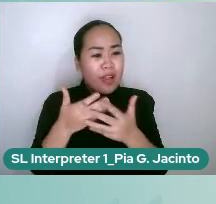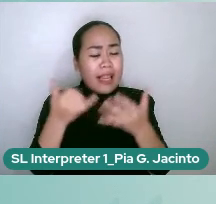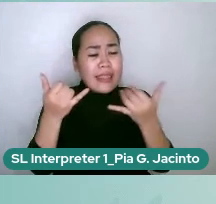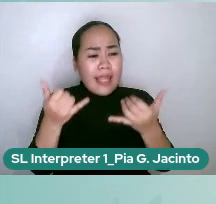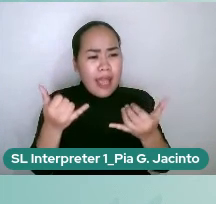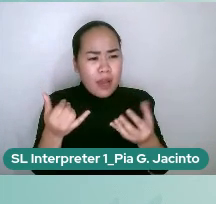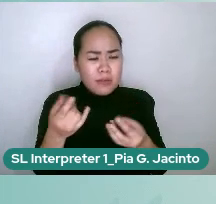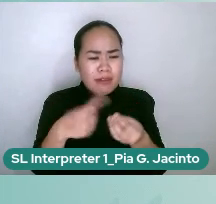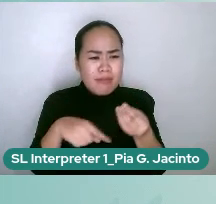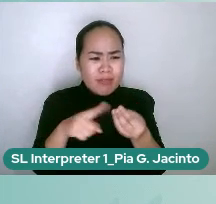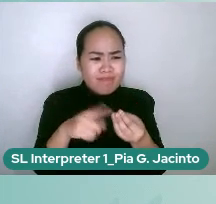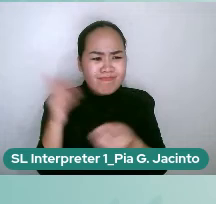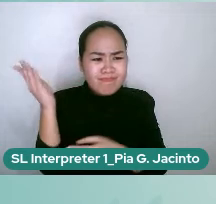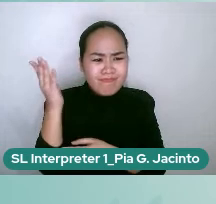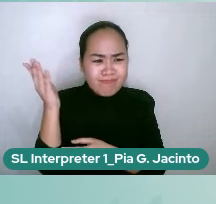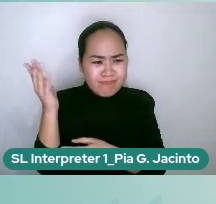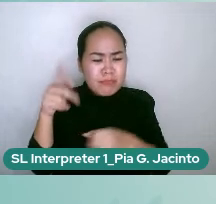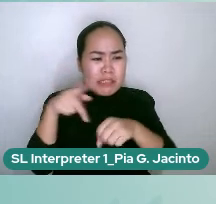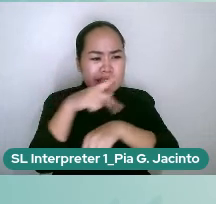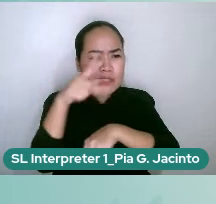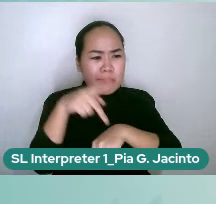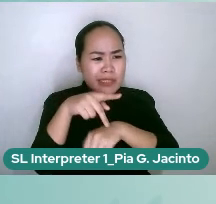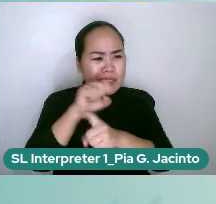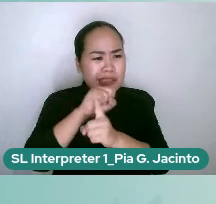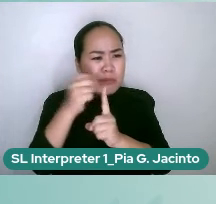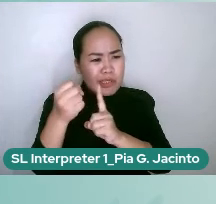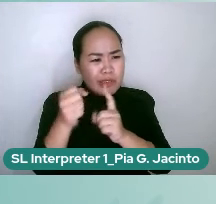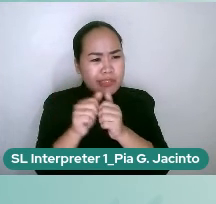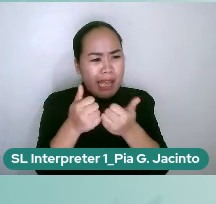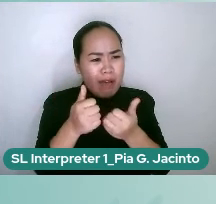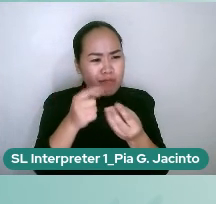cervical cancer and our elimination strategies.